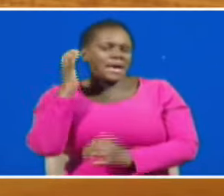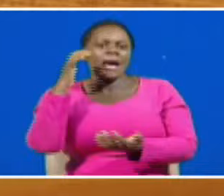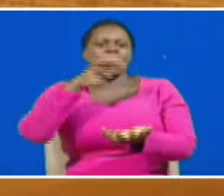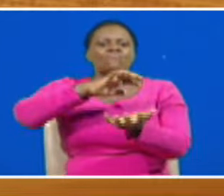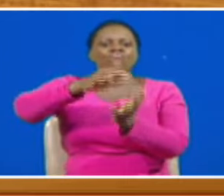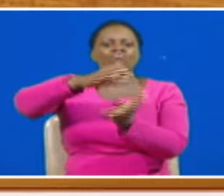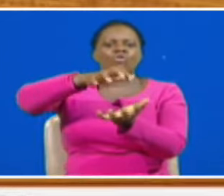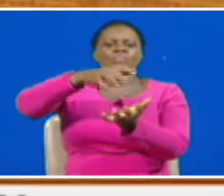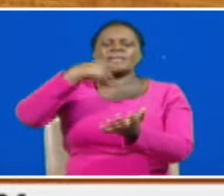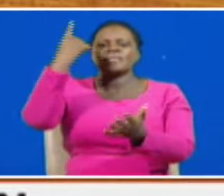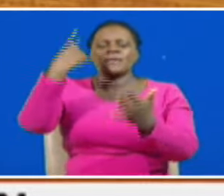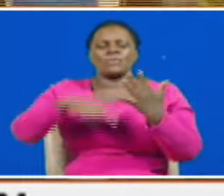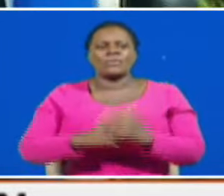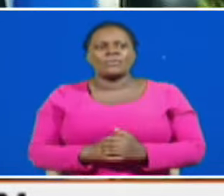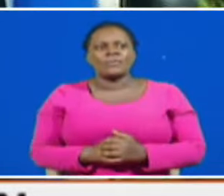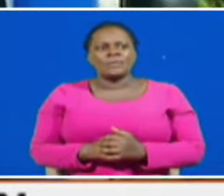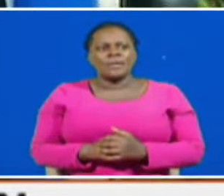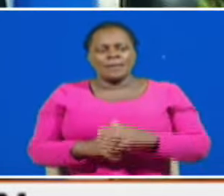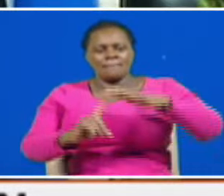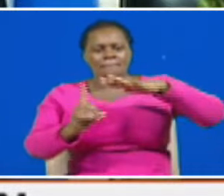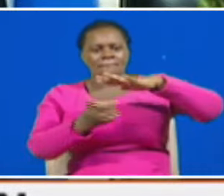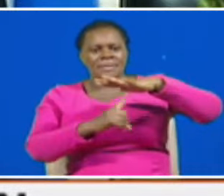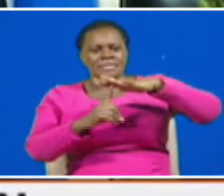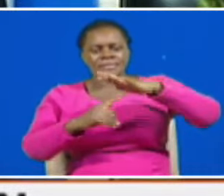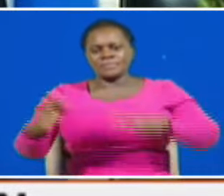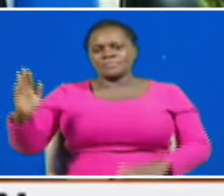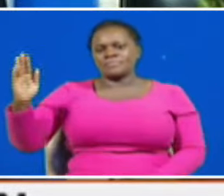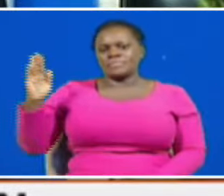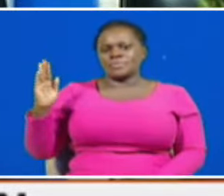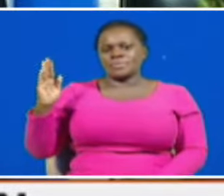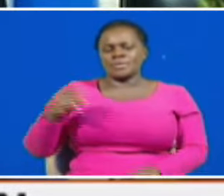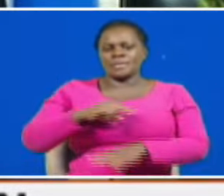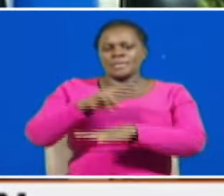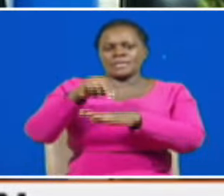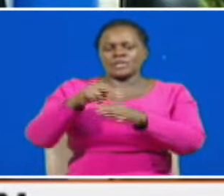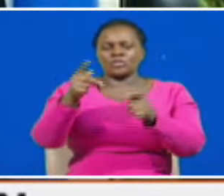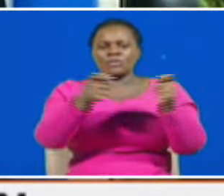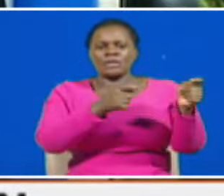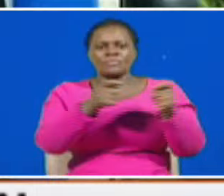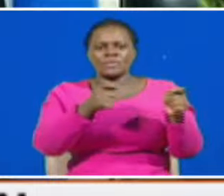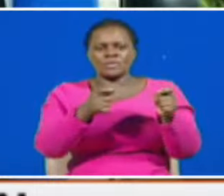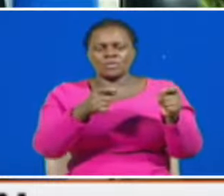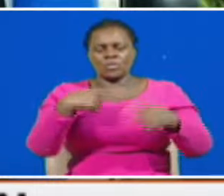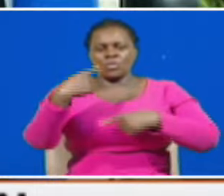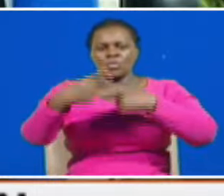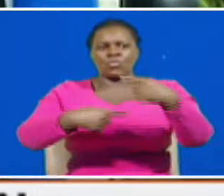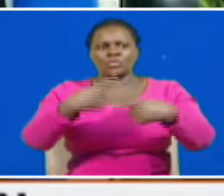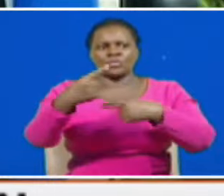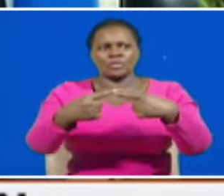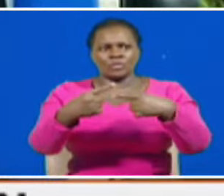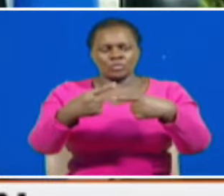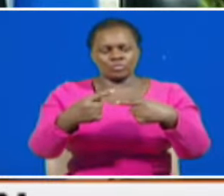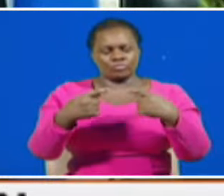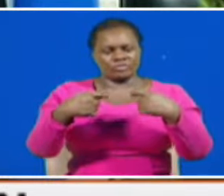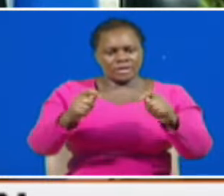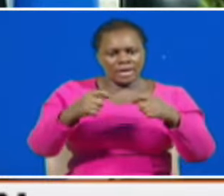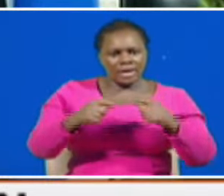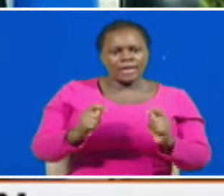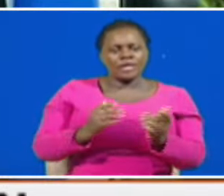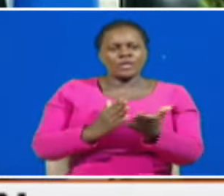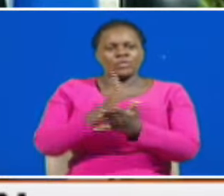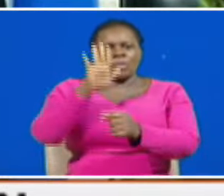waziri. What alongside the Ministry of Interior and National Administration continues to step up efforts